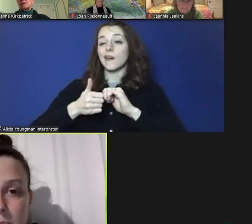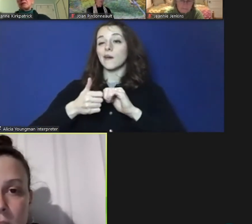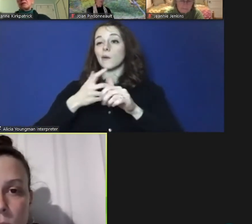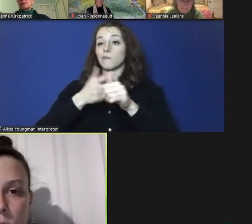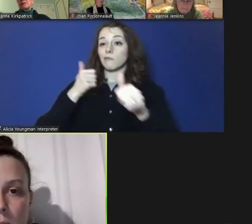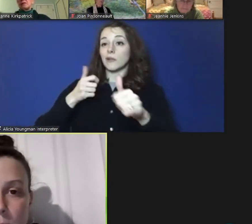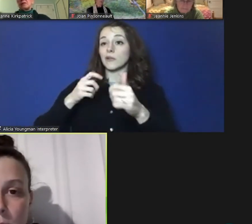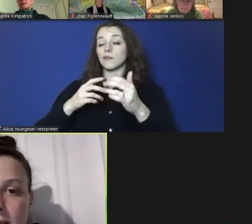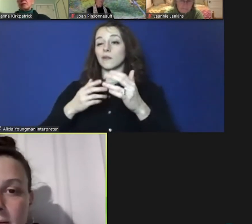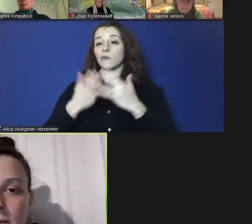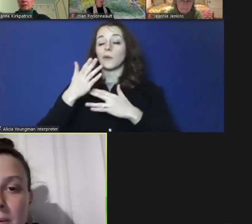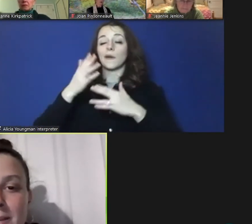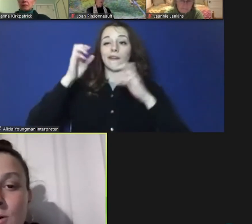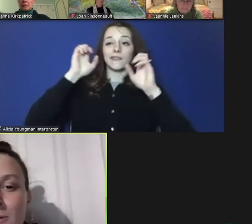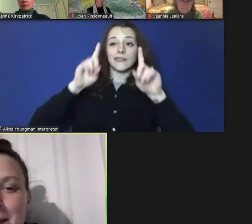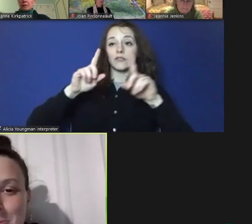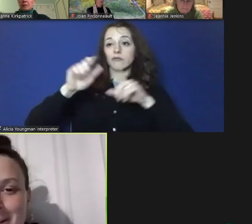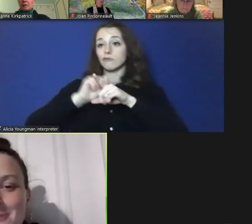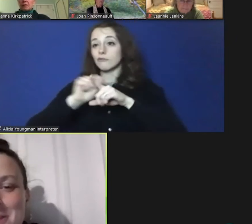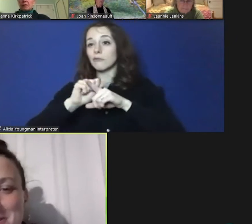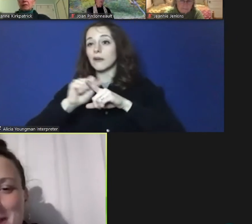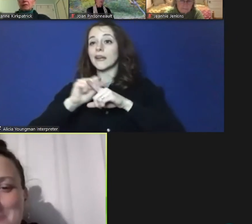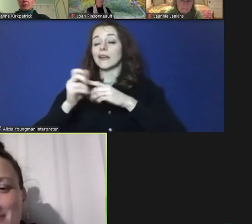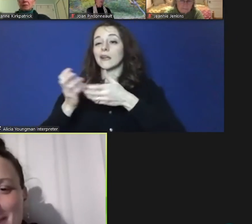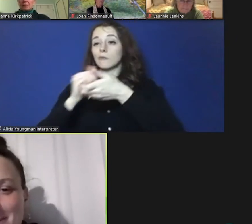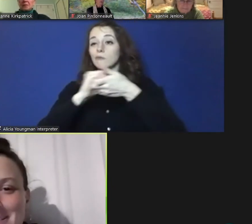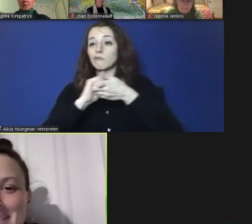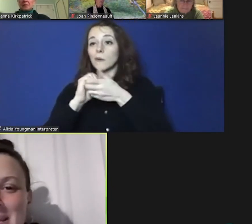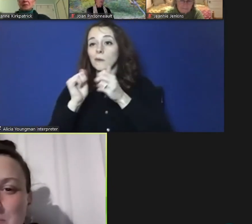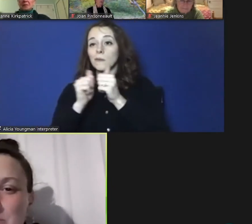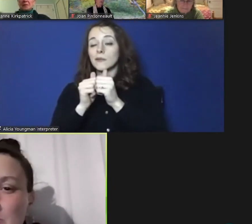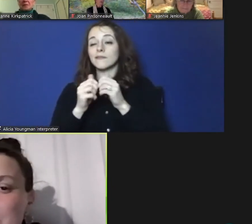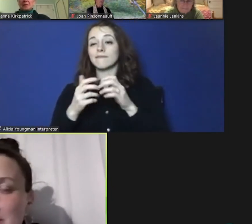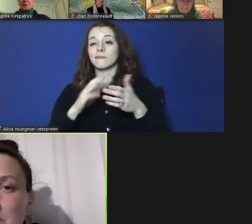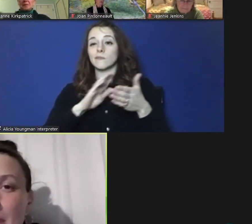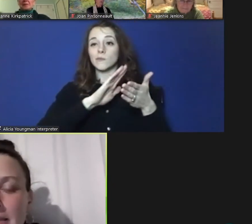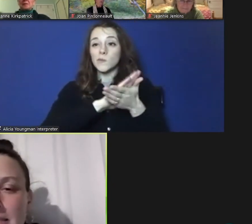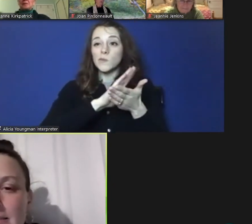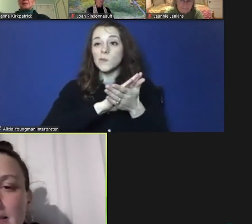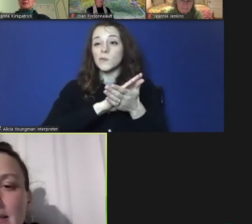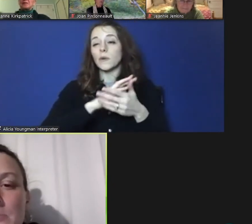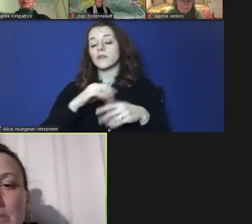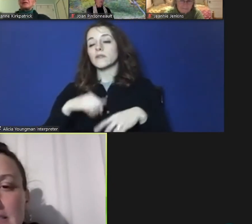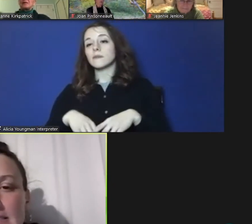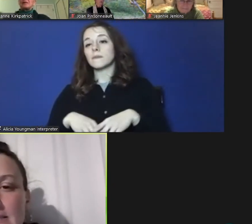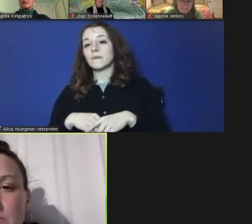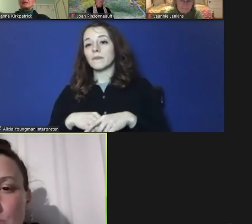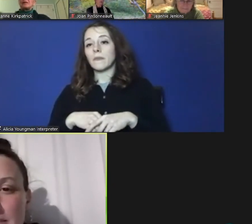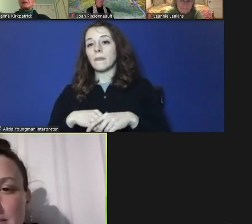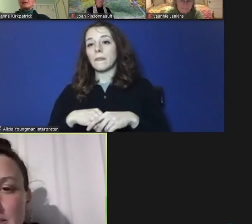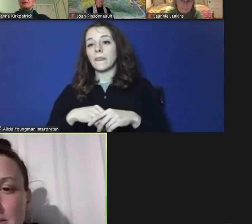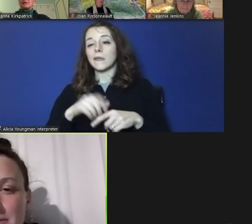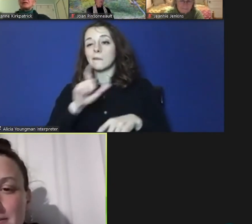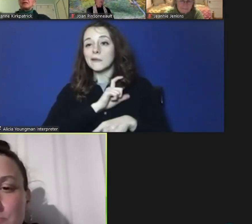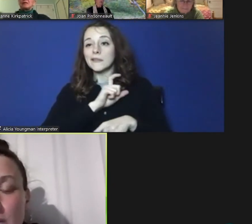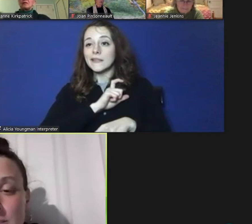members. We cooperate with cooperative efforts between municipalities,